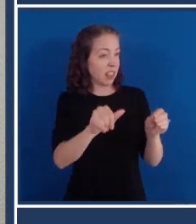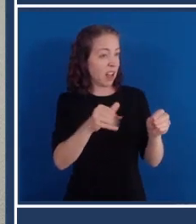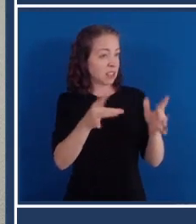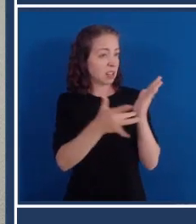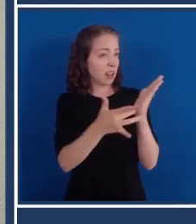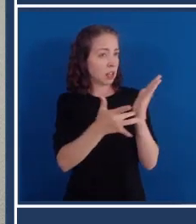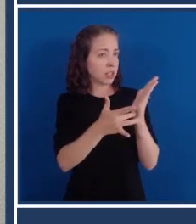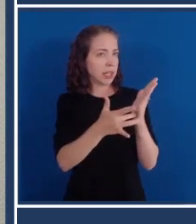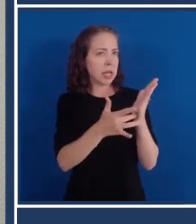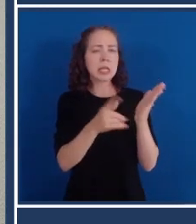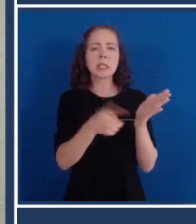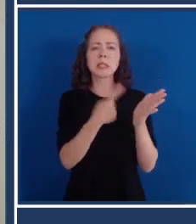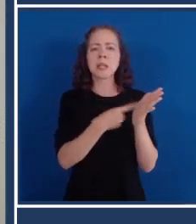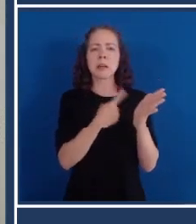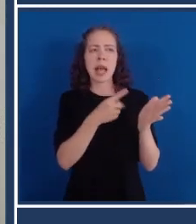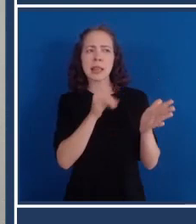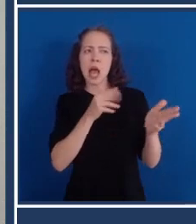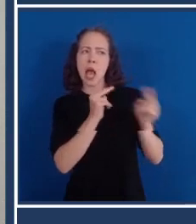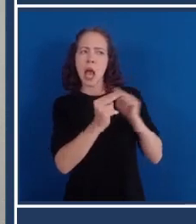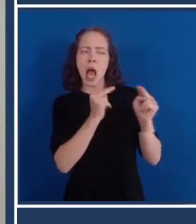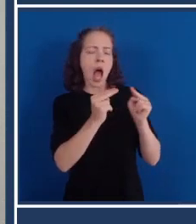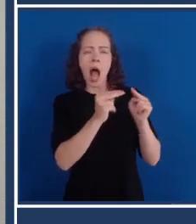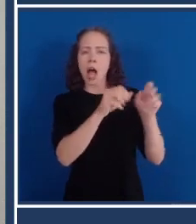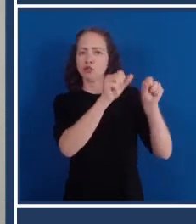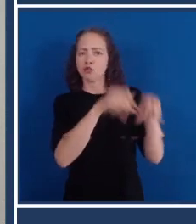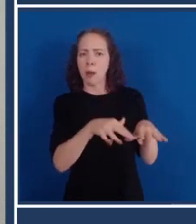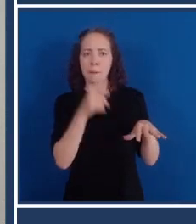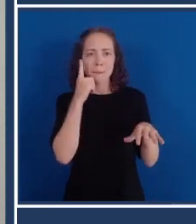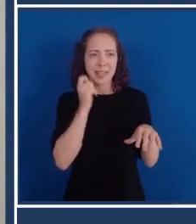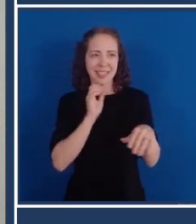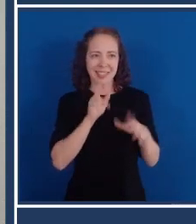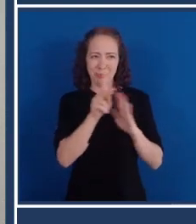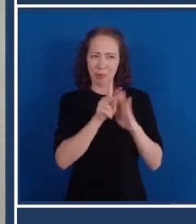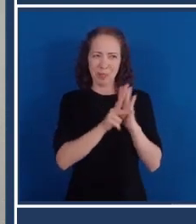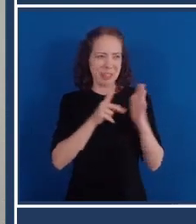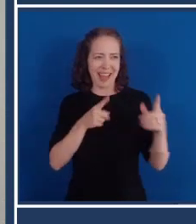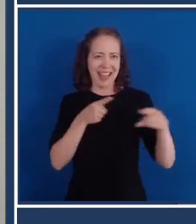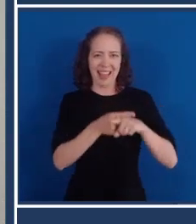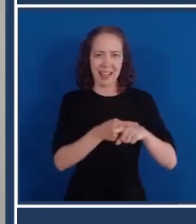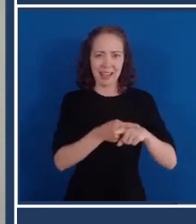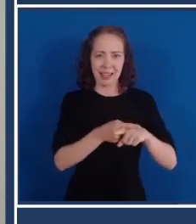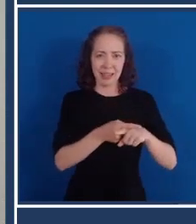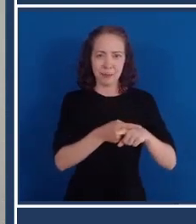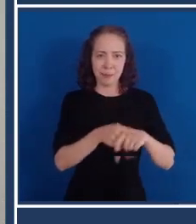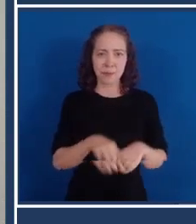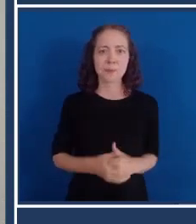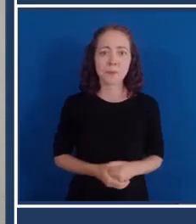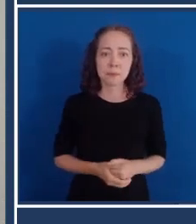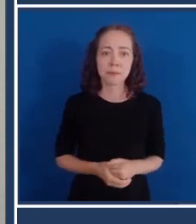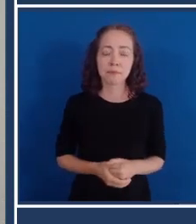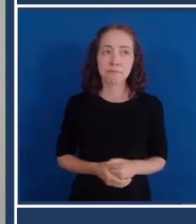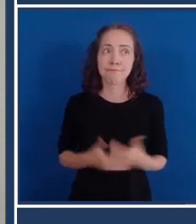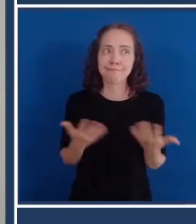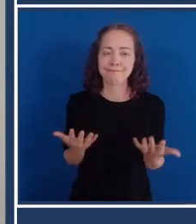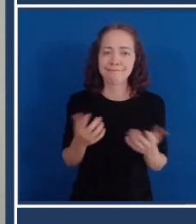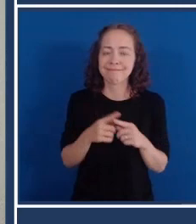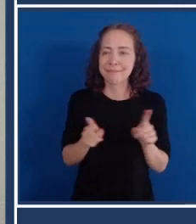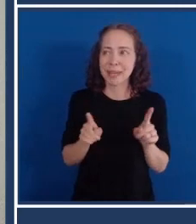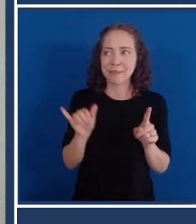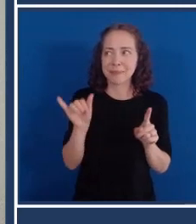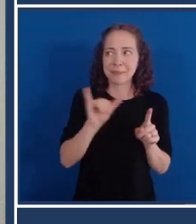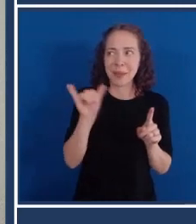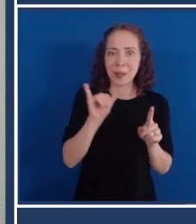our principles. Yet we know from our own lives that principles alone don't give you the